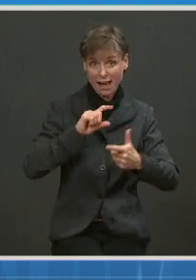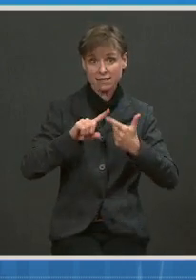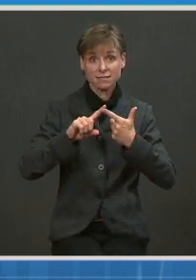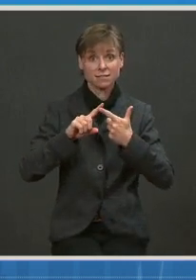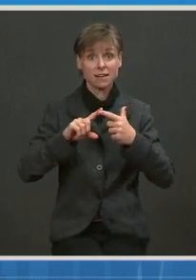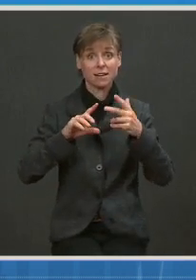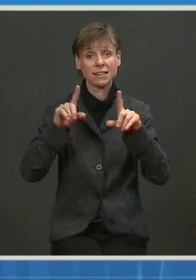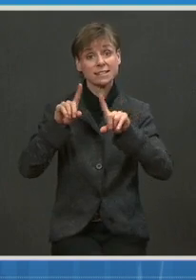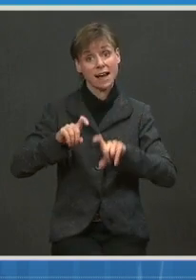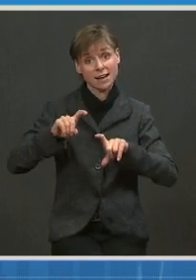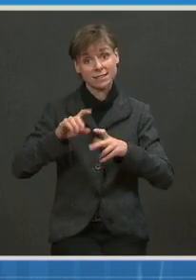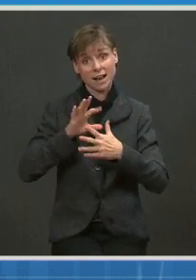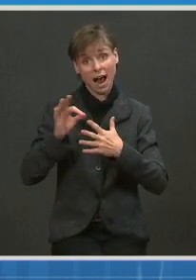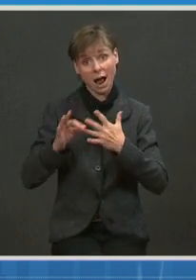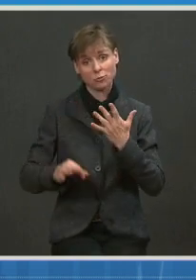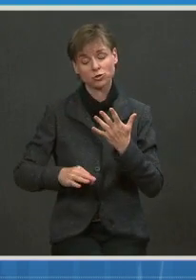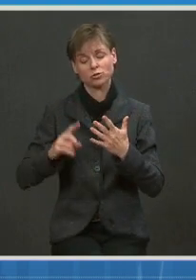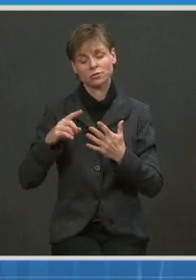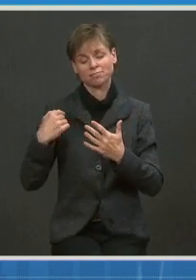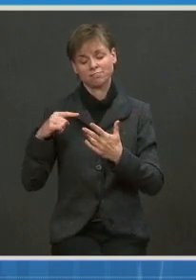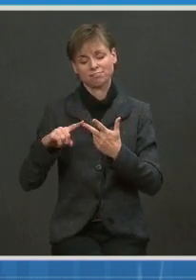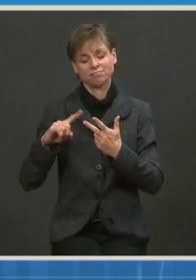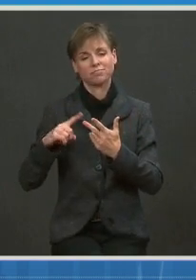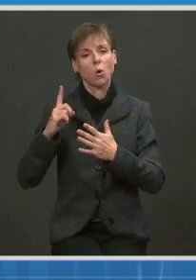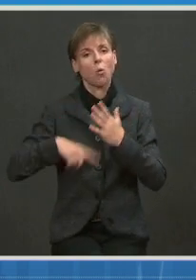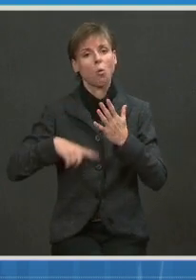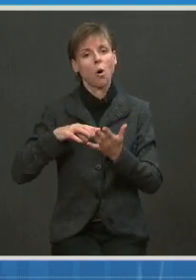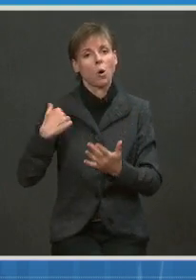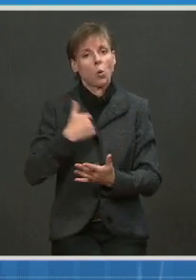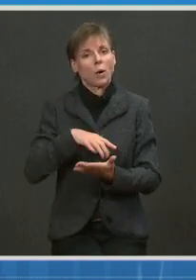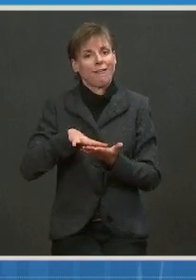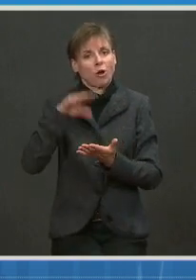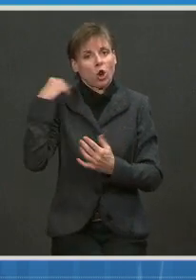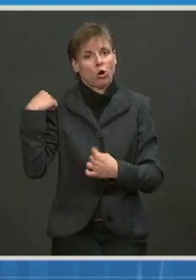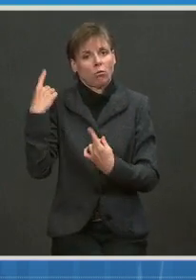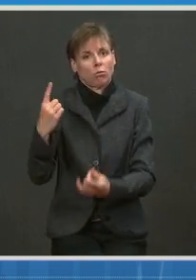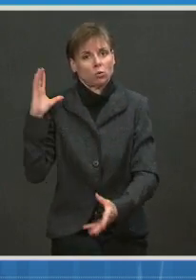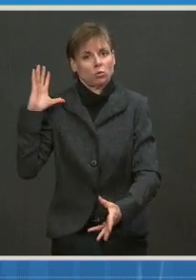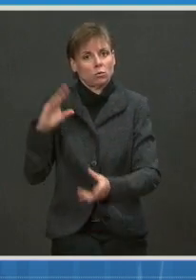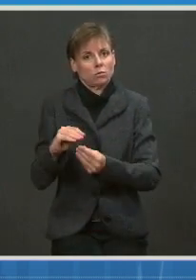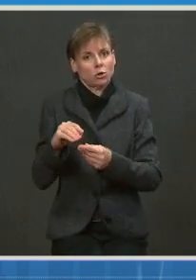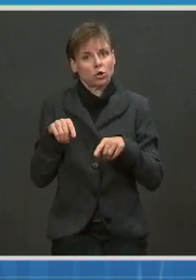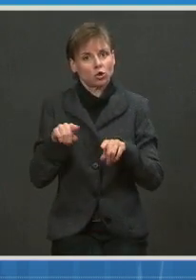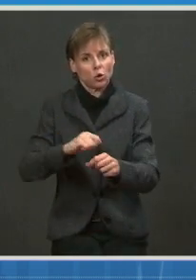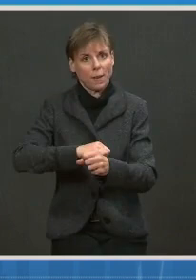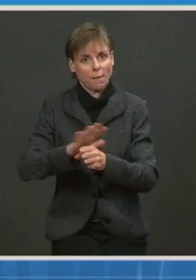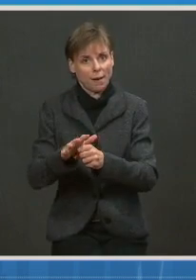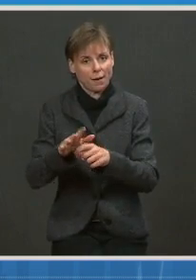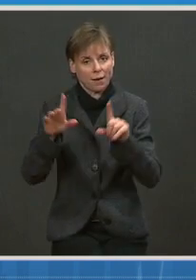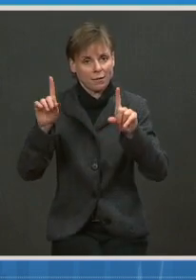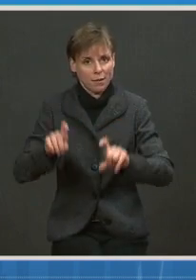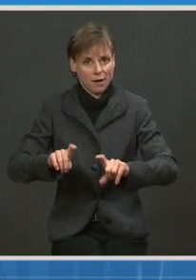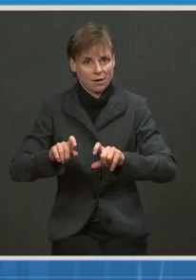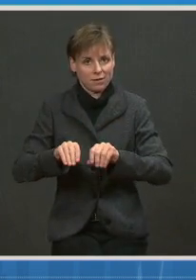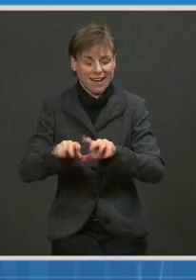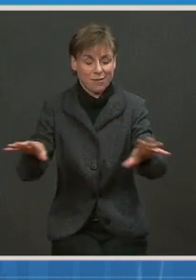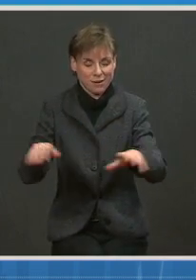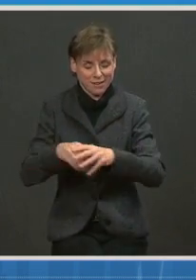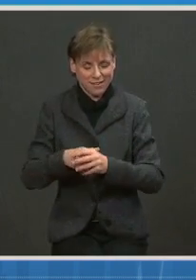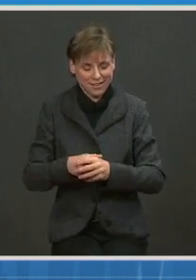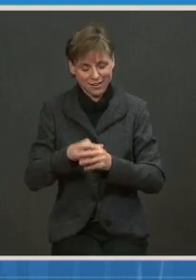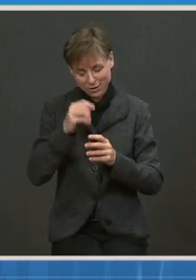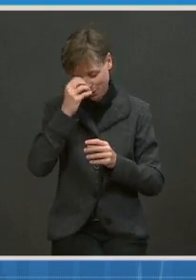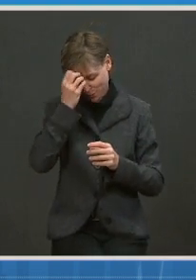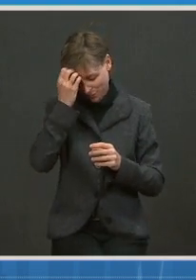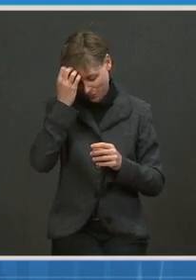learned about testing during this pandemic. Our testing overview guidance describes the available tests that are used to detect